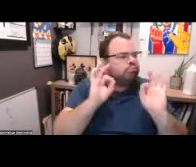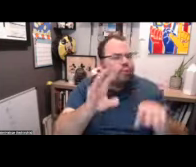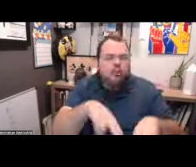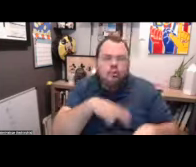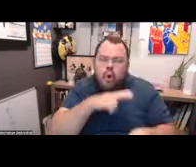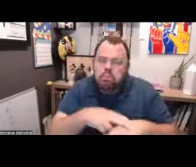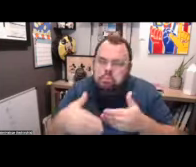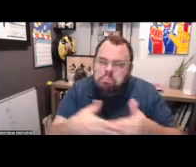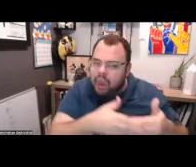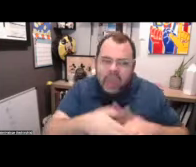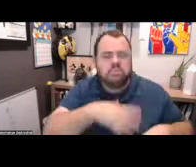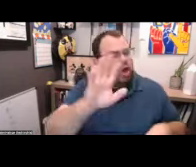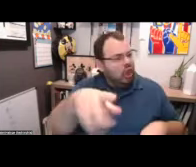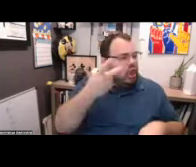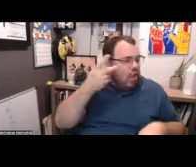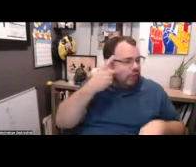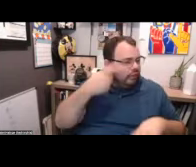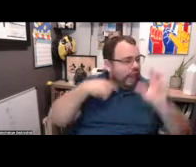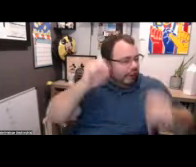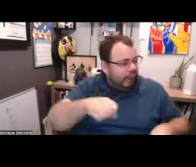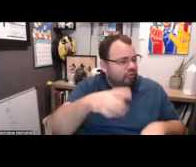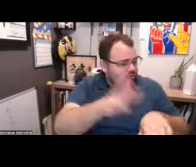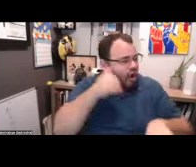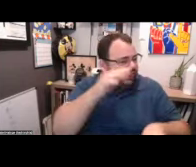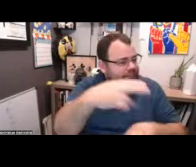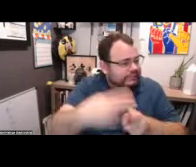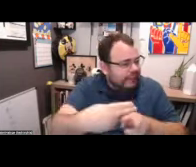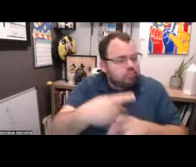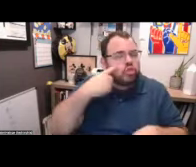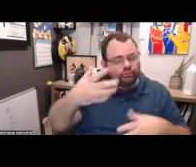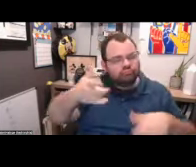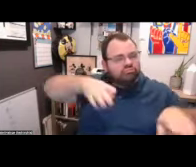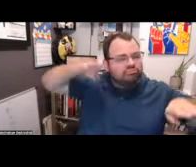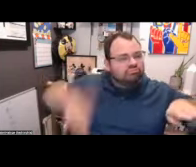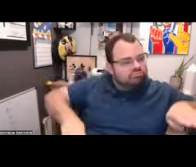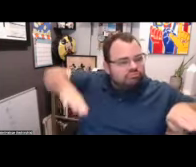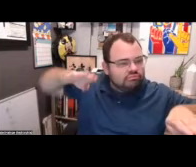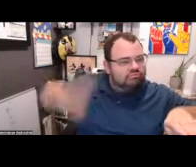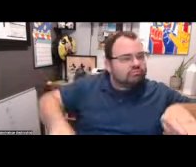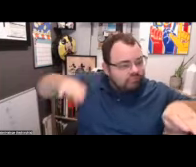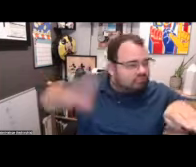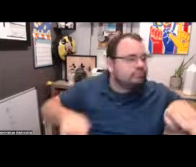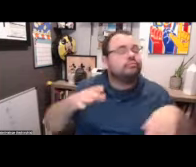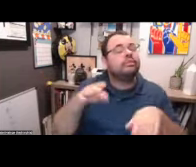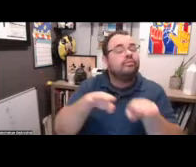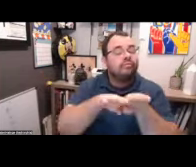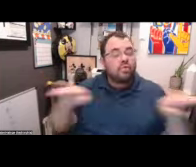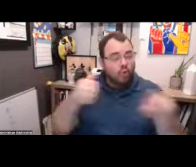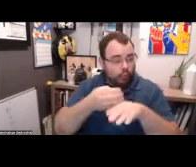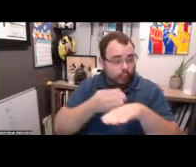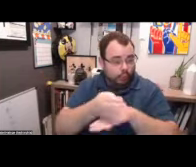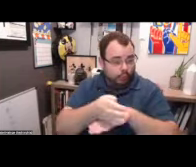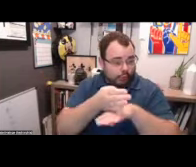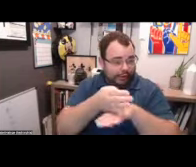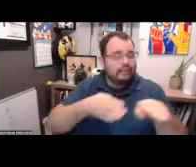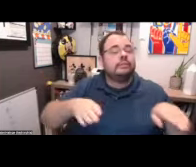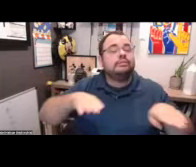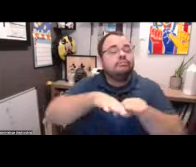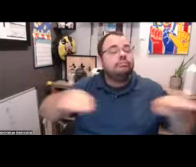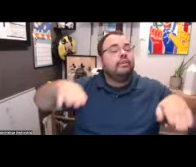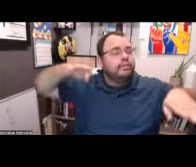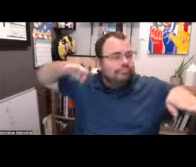he has to hear. He's normal. He's a normal baby. Look, he can they would like